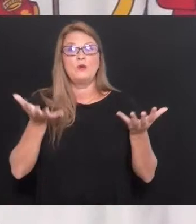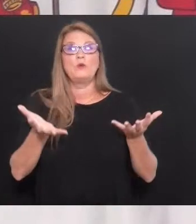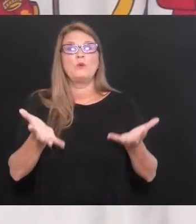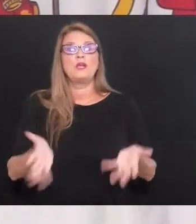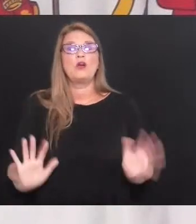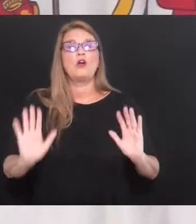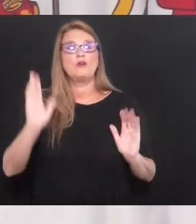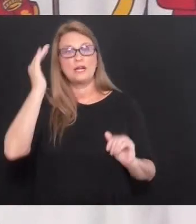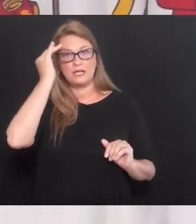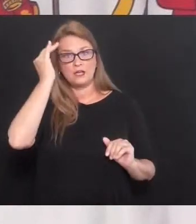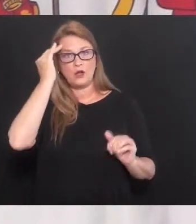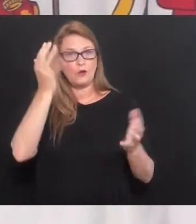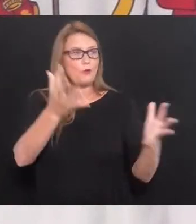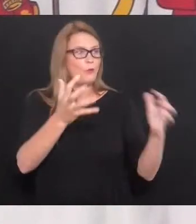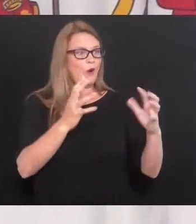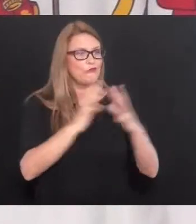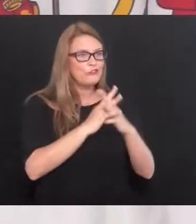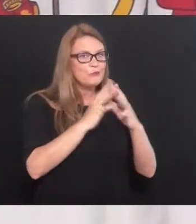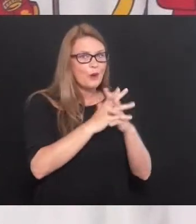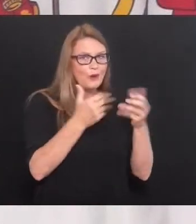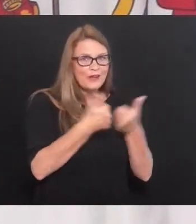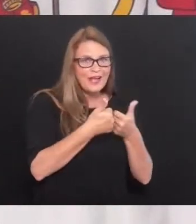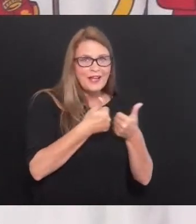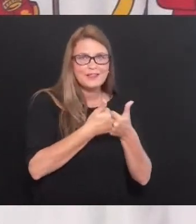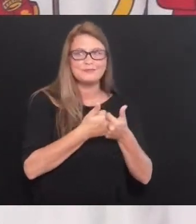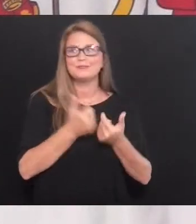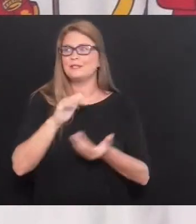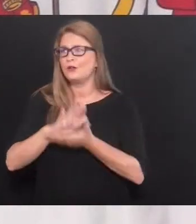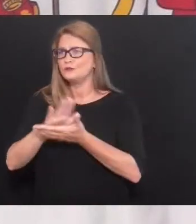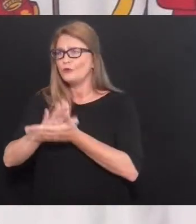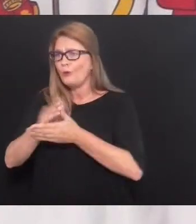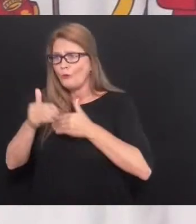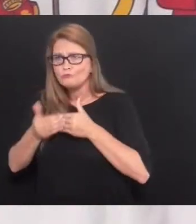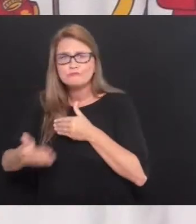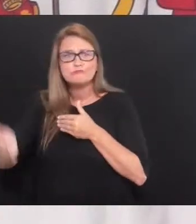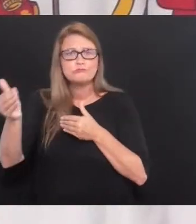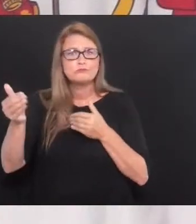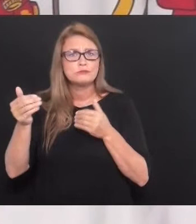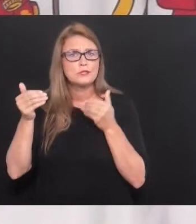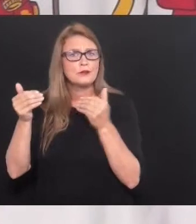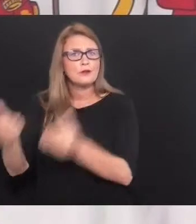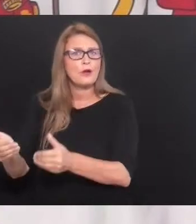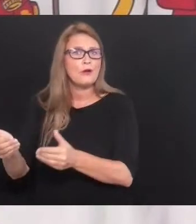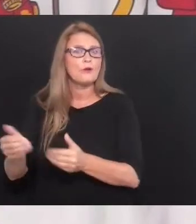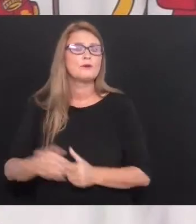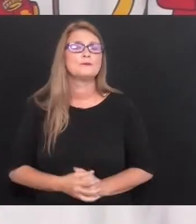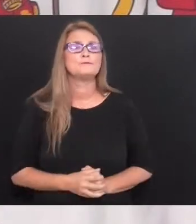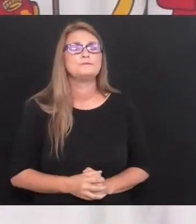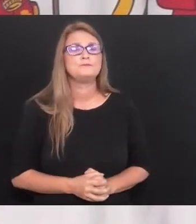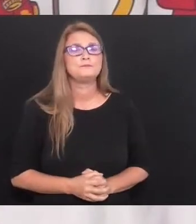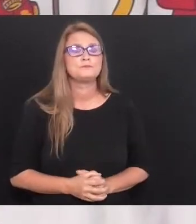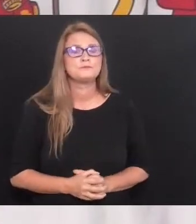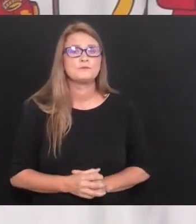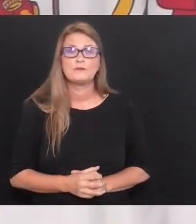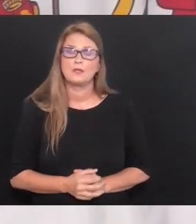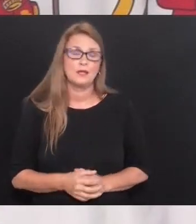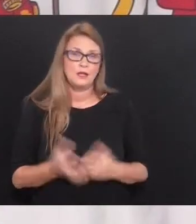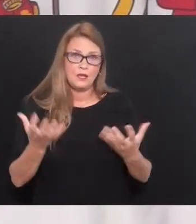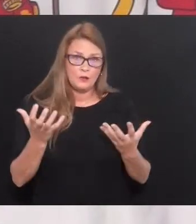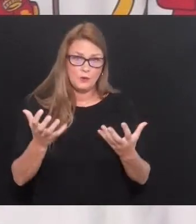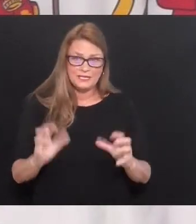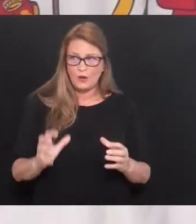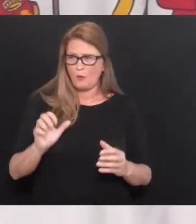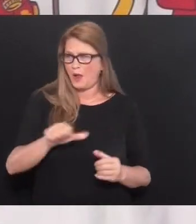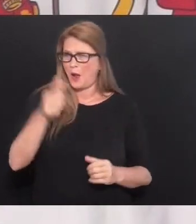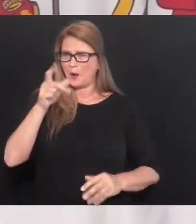have football games and we want to have school and all those great, great things. And we sure don't want to harm